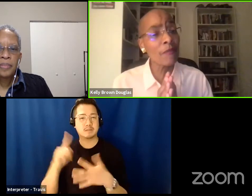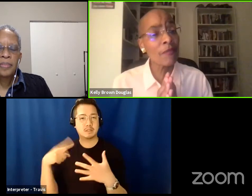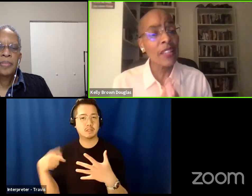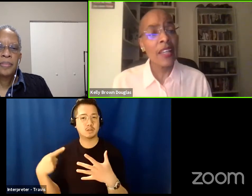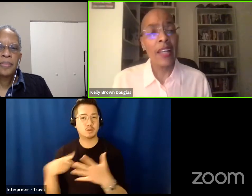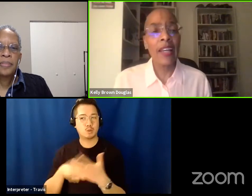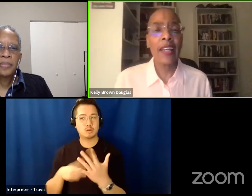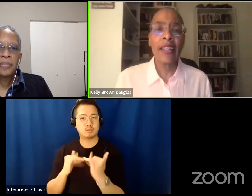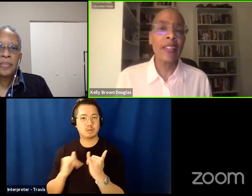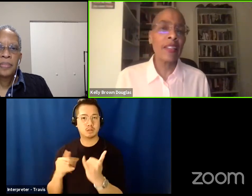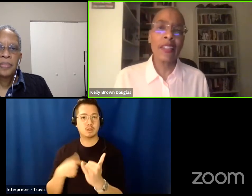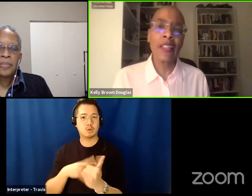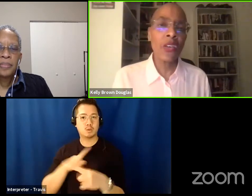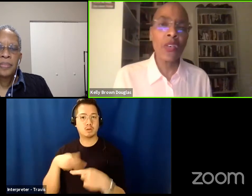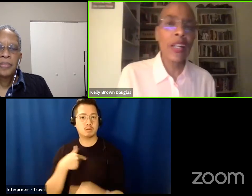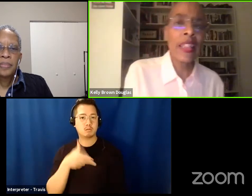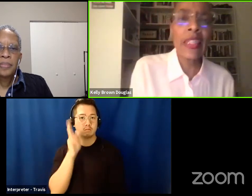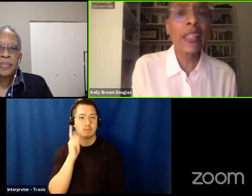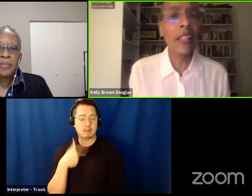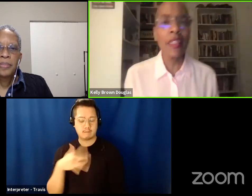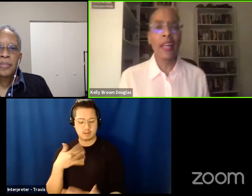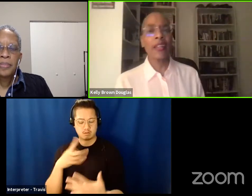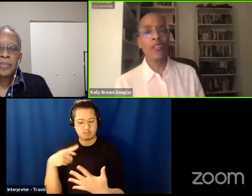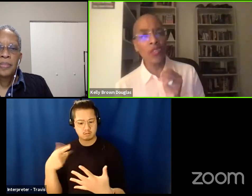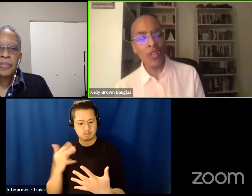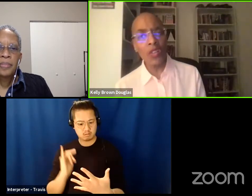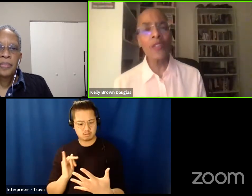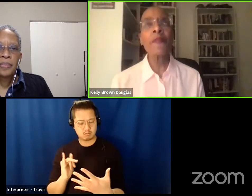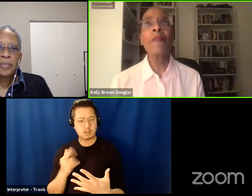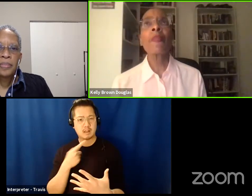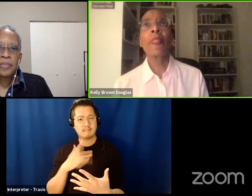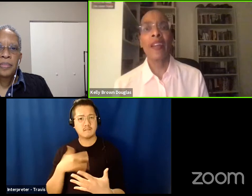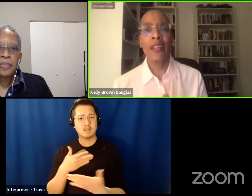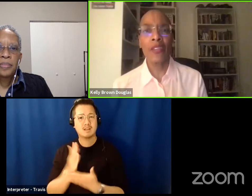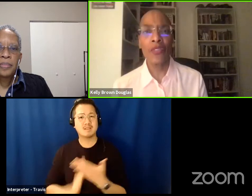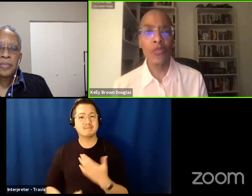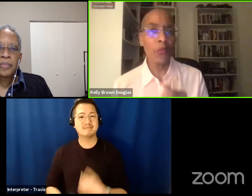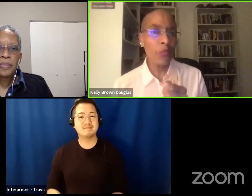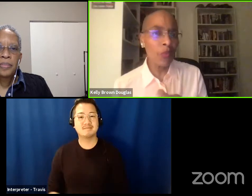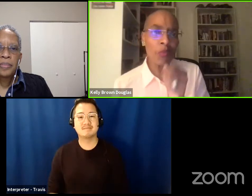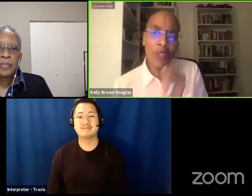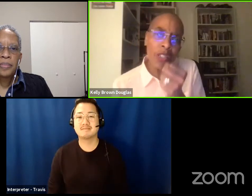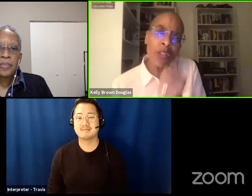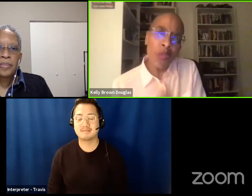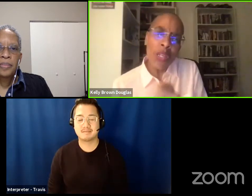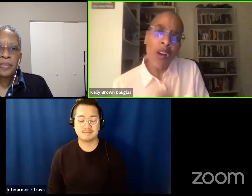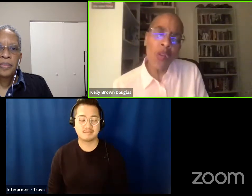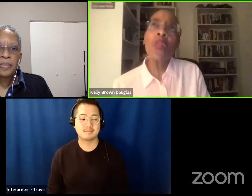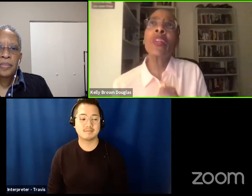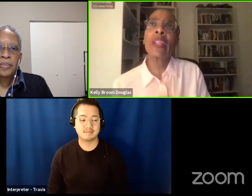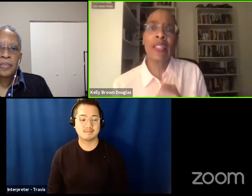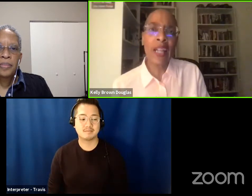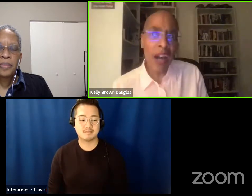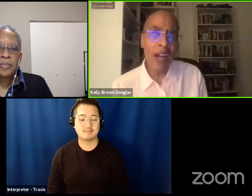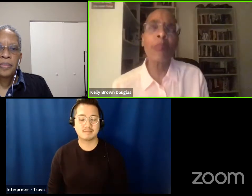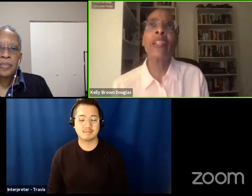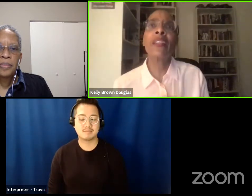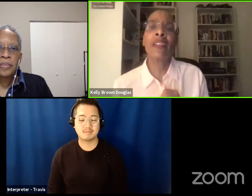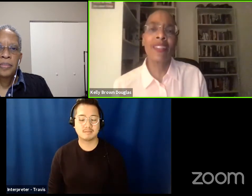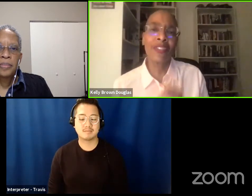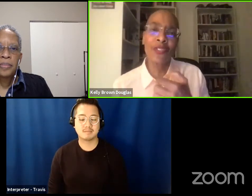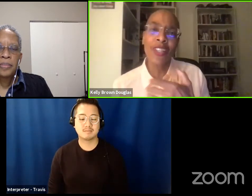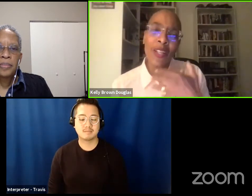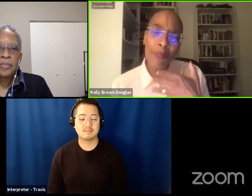common. Mm-hmm. And, you know, and I think that as long as, you know, we hold in